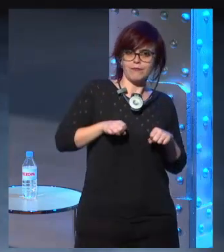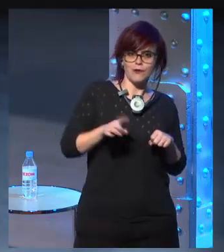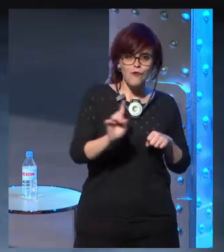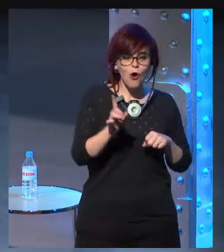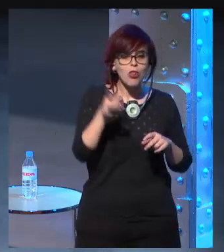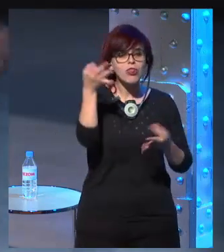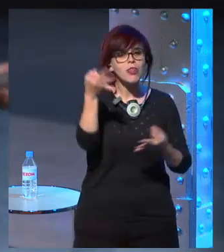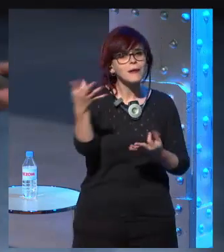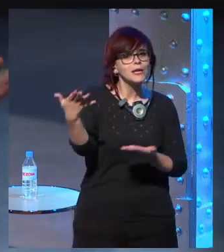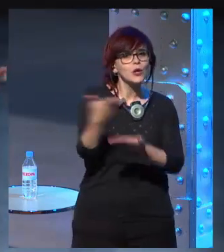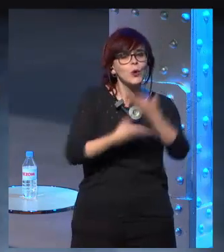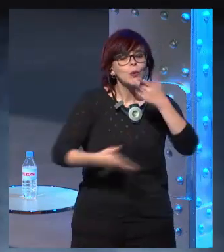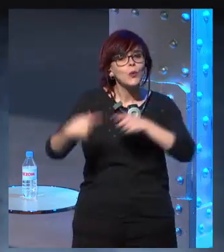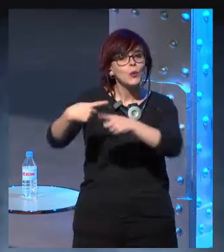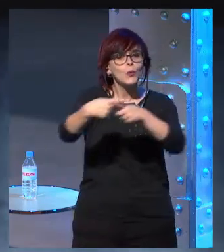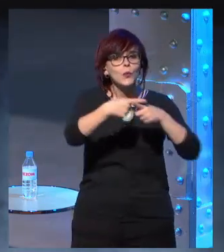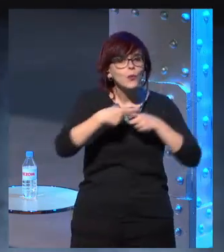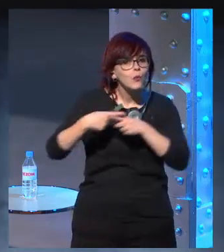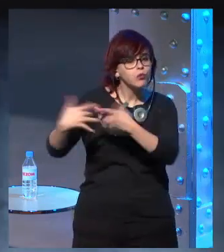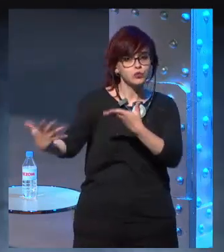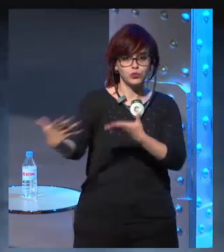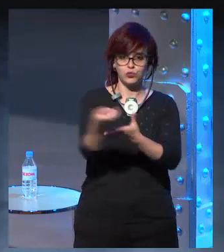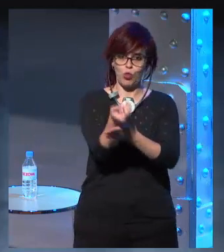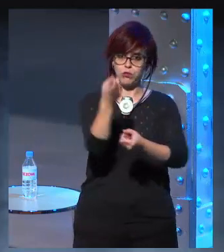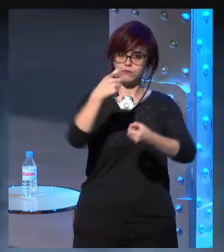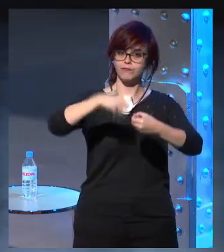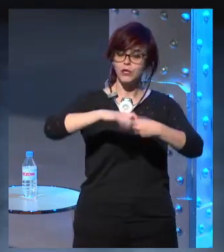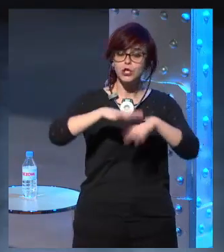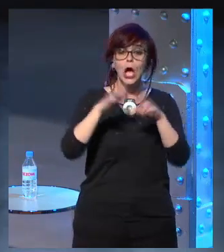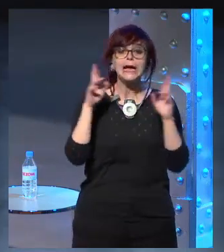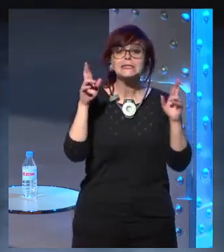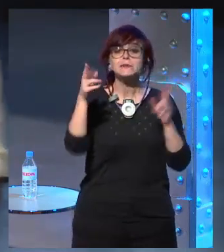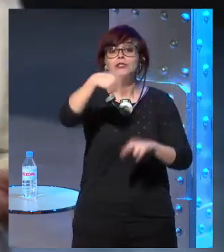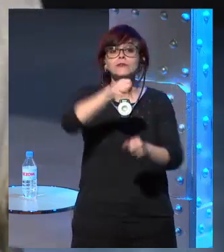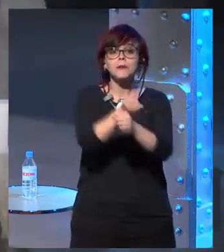I want to end by saying I really look forward to working with you all. Thank you so much.